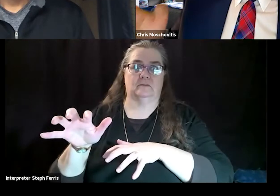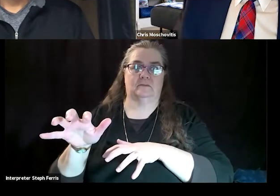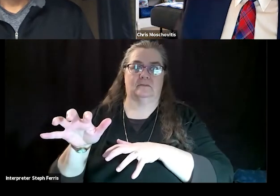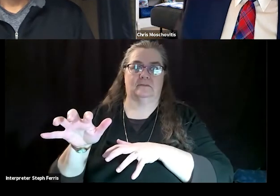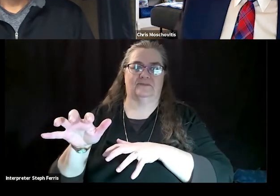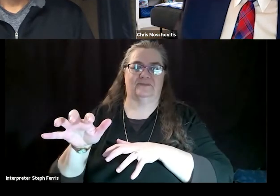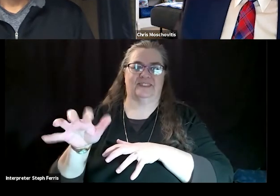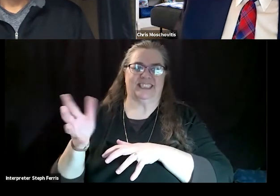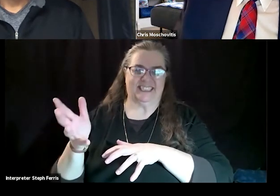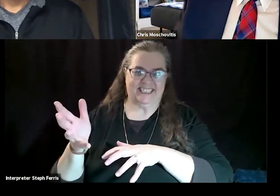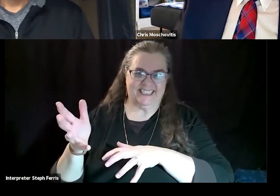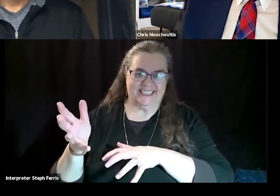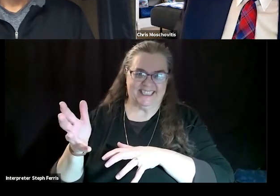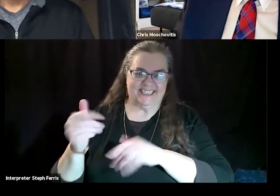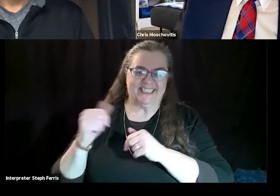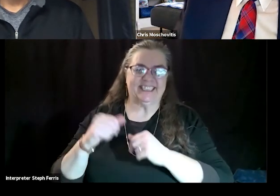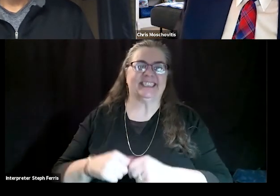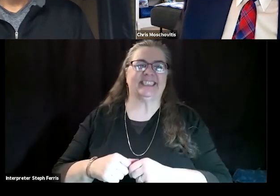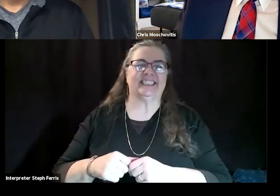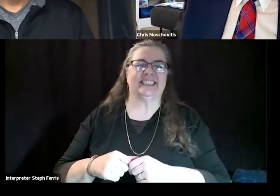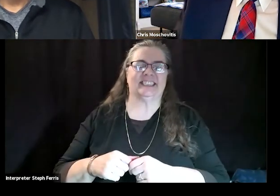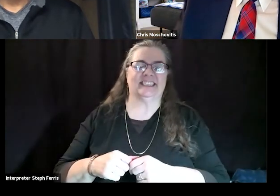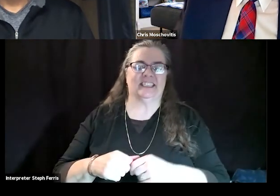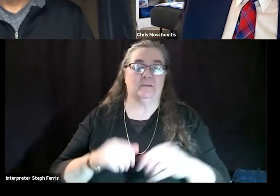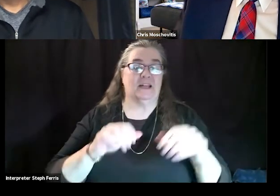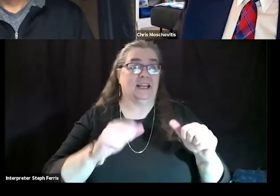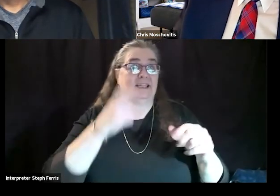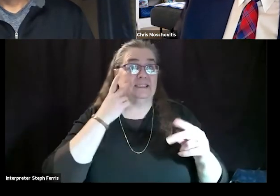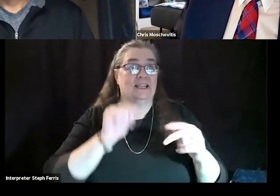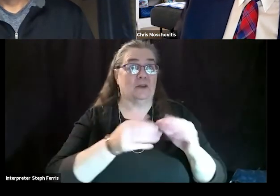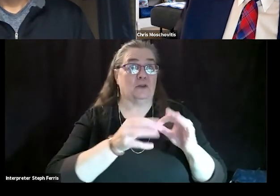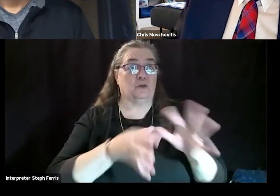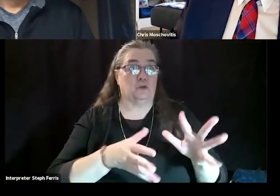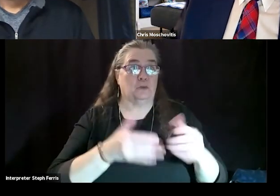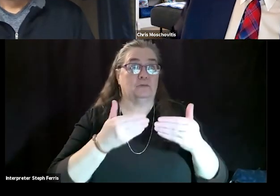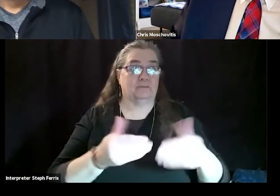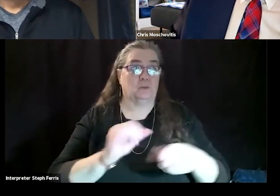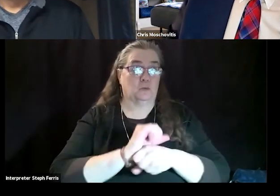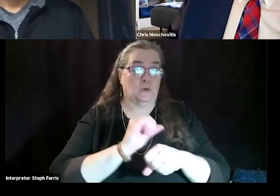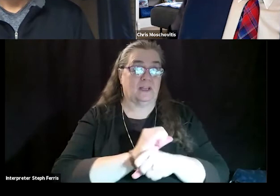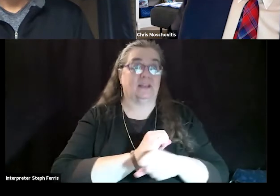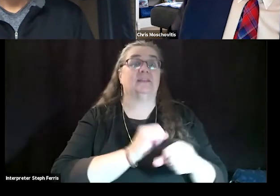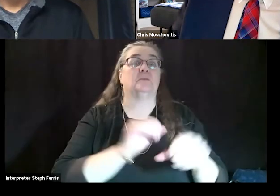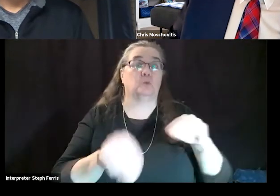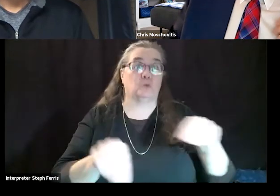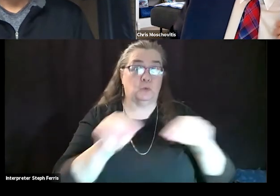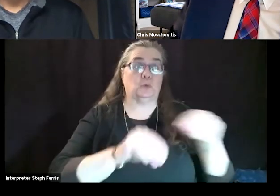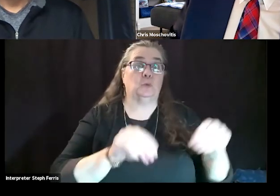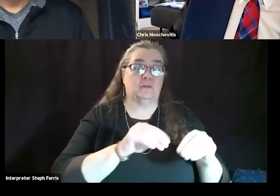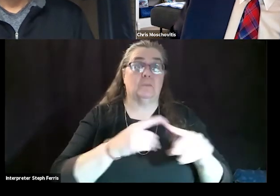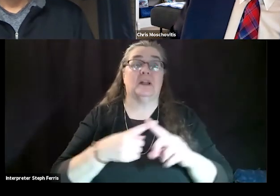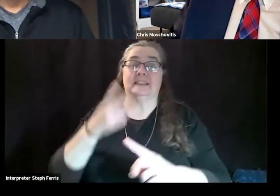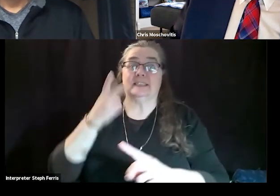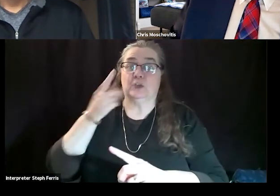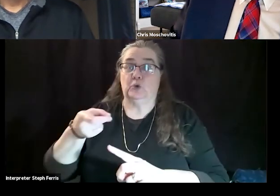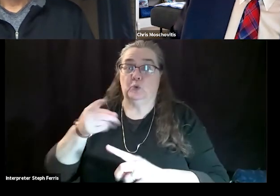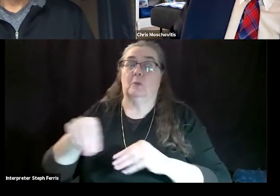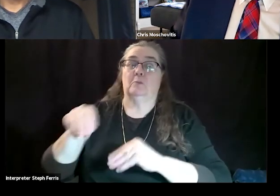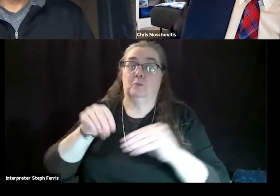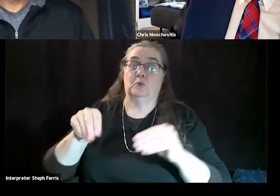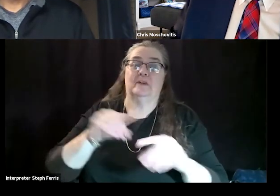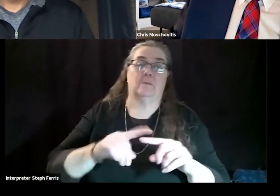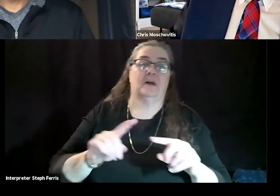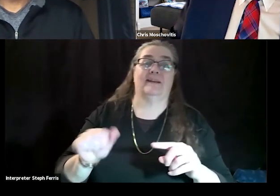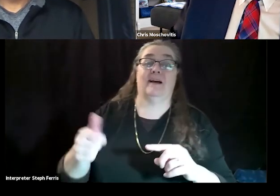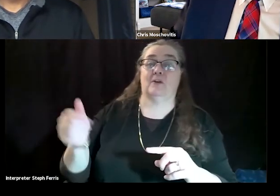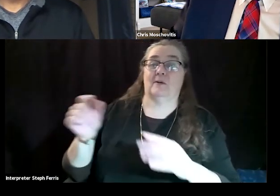Okay. But I can see the other interpreter working, and I can see you. Well, I don't have any other comments, though. All